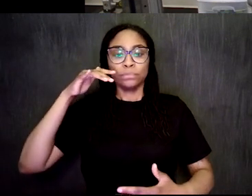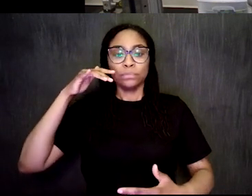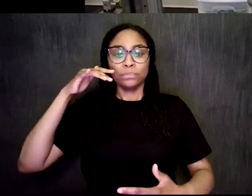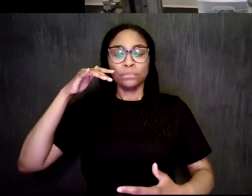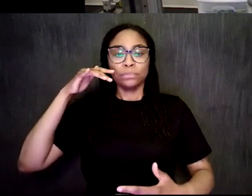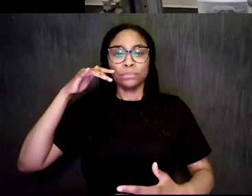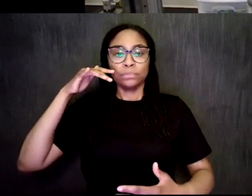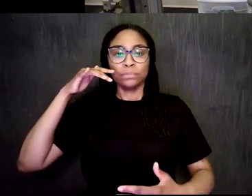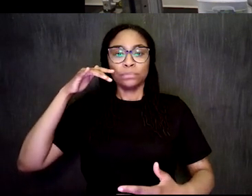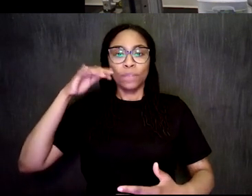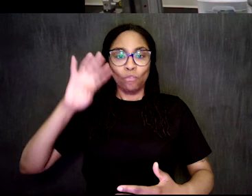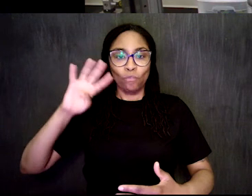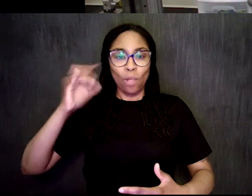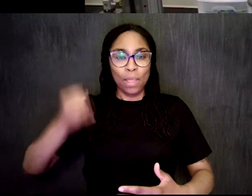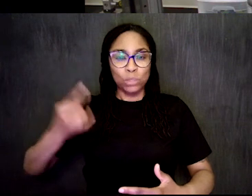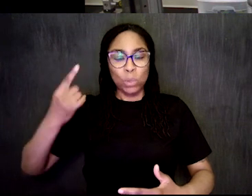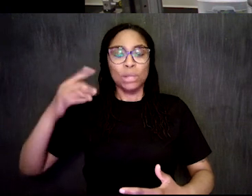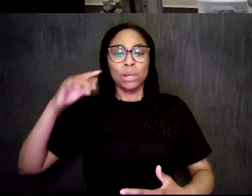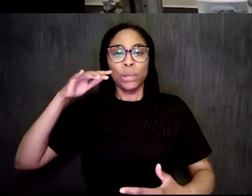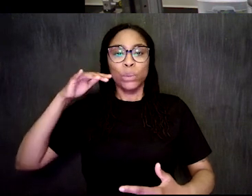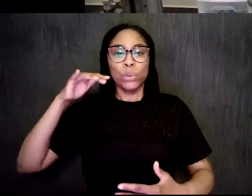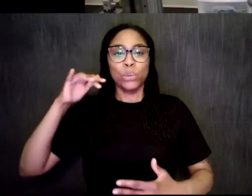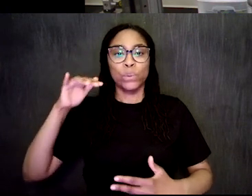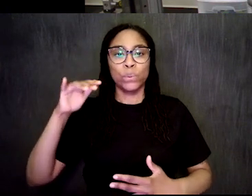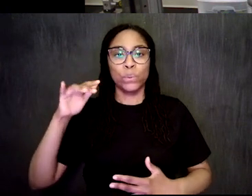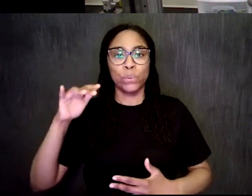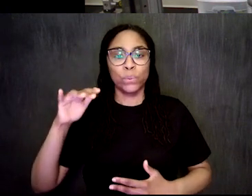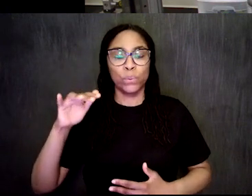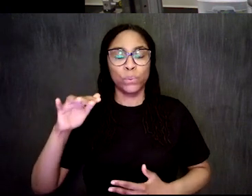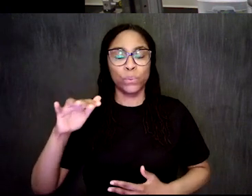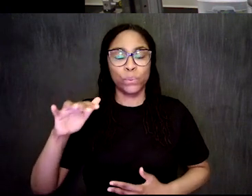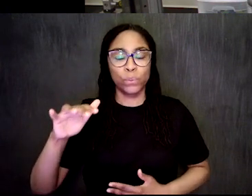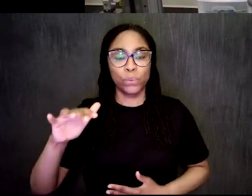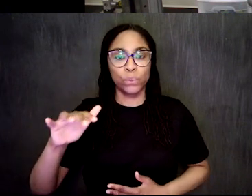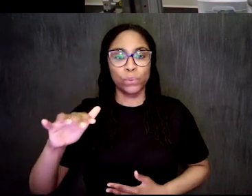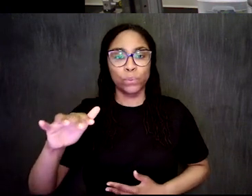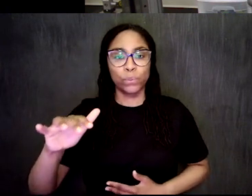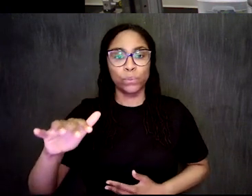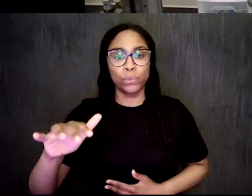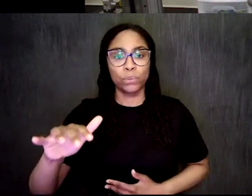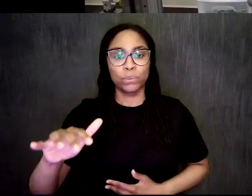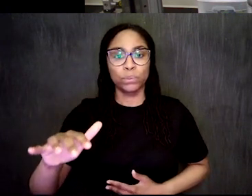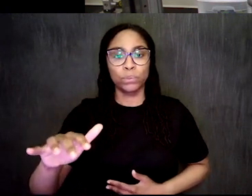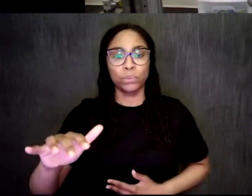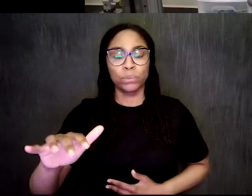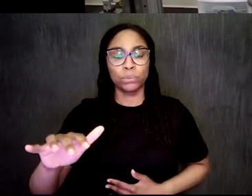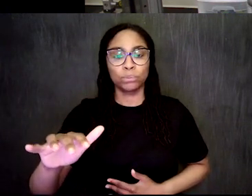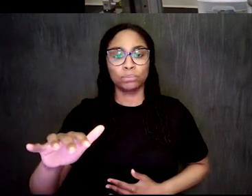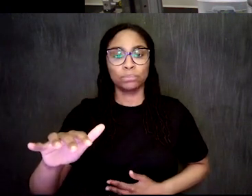Good. Inhale. 4, last one. Exhale.